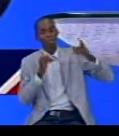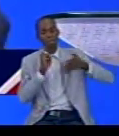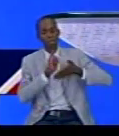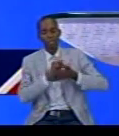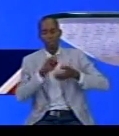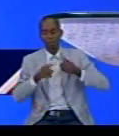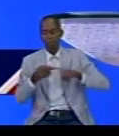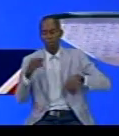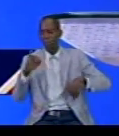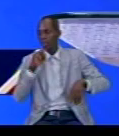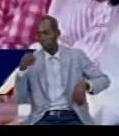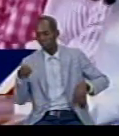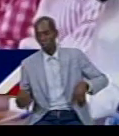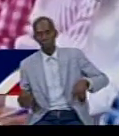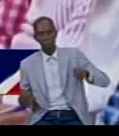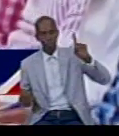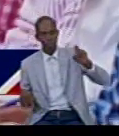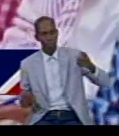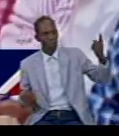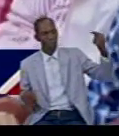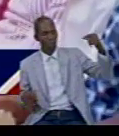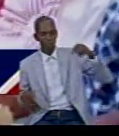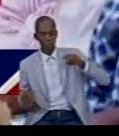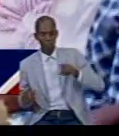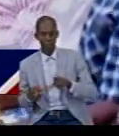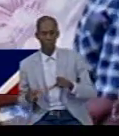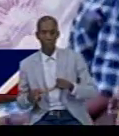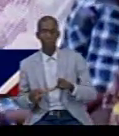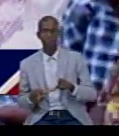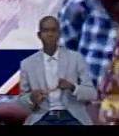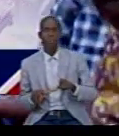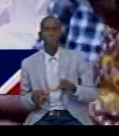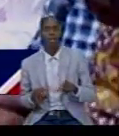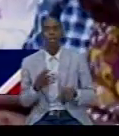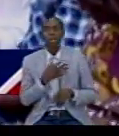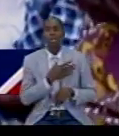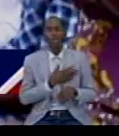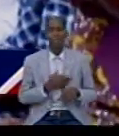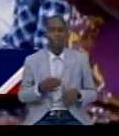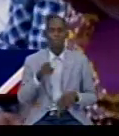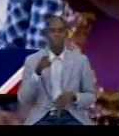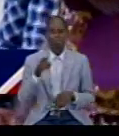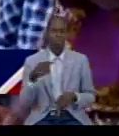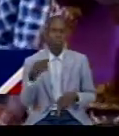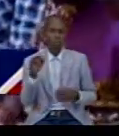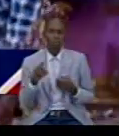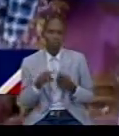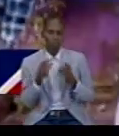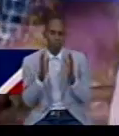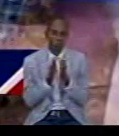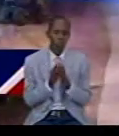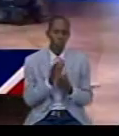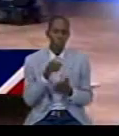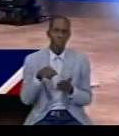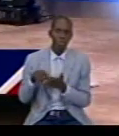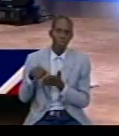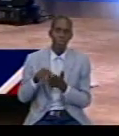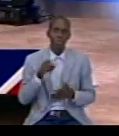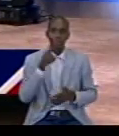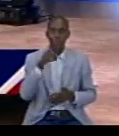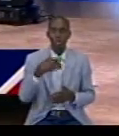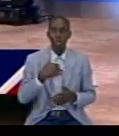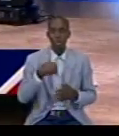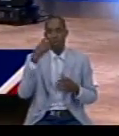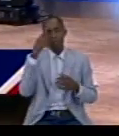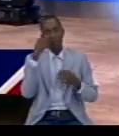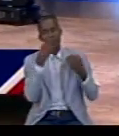his level, you come to her level. I have a prayer partner. We're going to pray about this difficulty. You have faith,